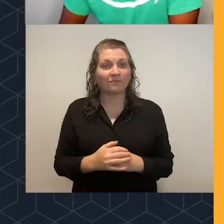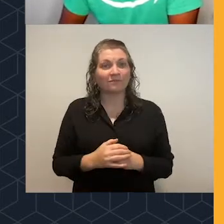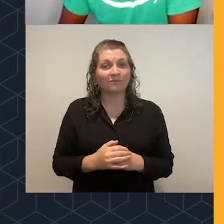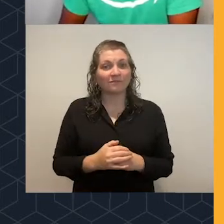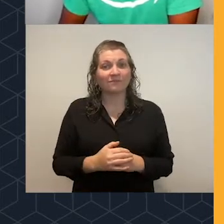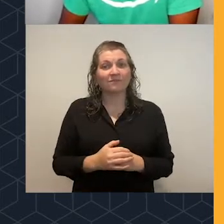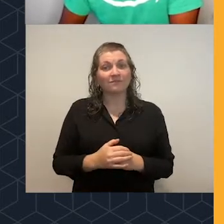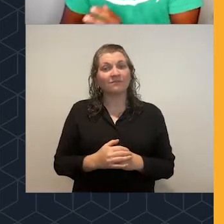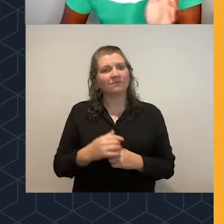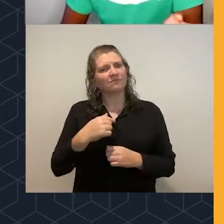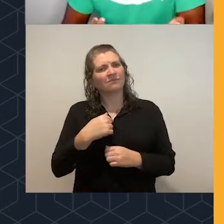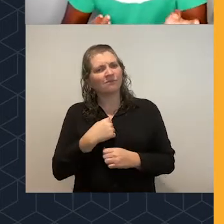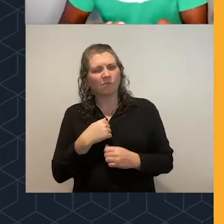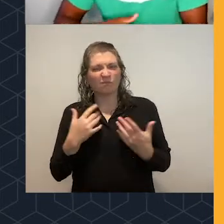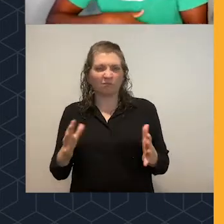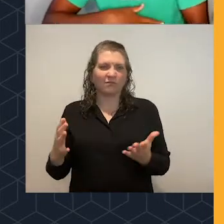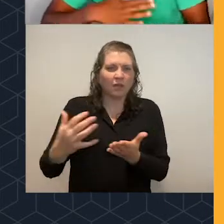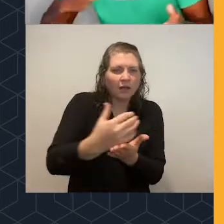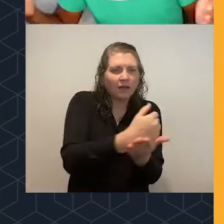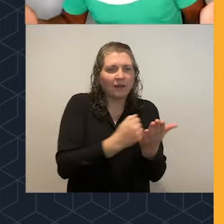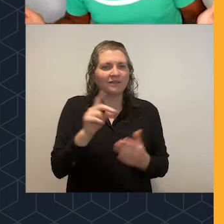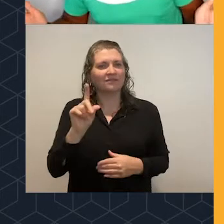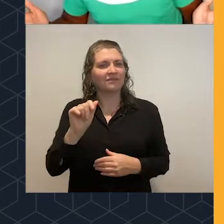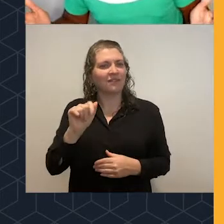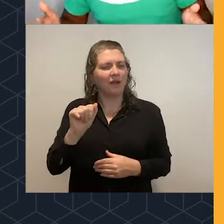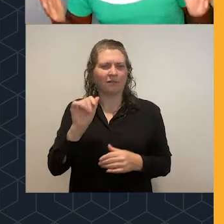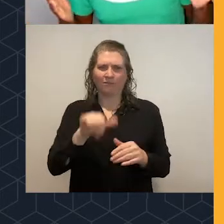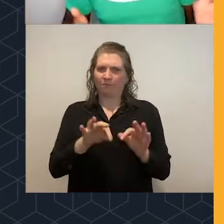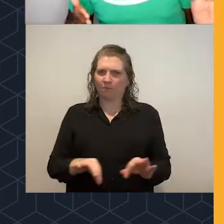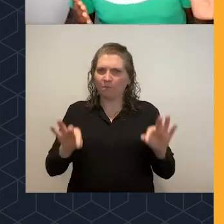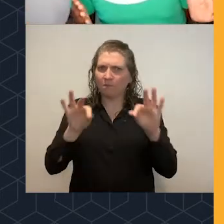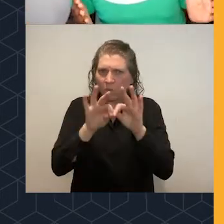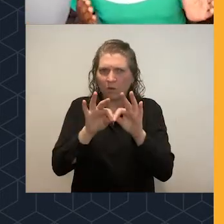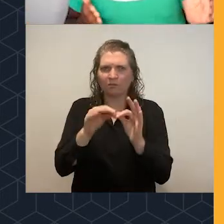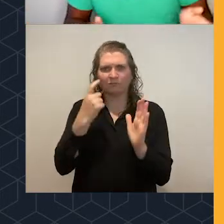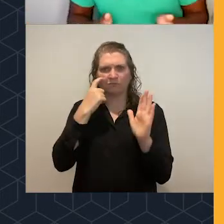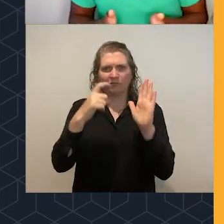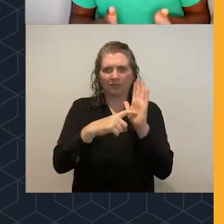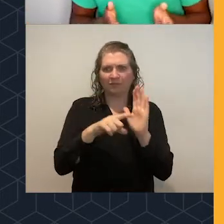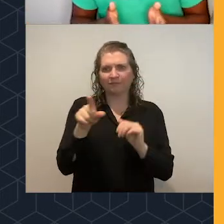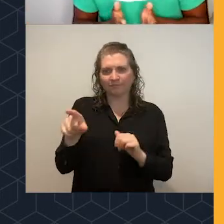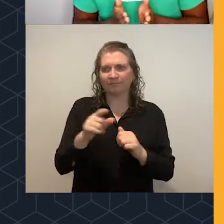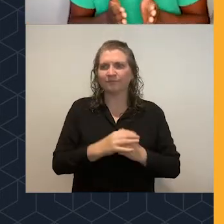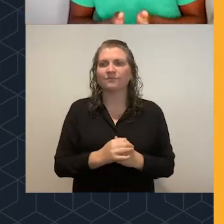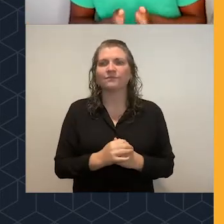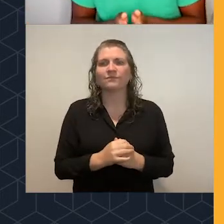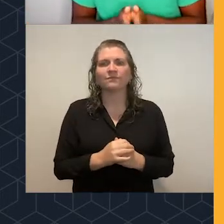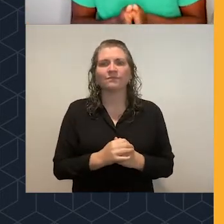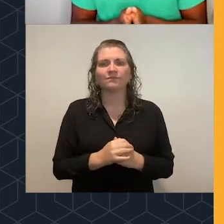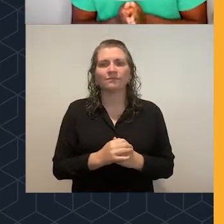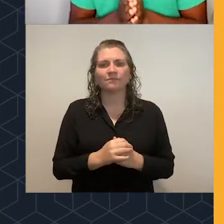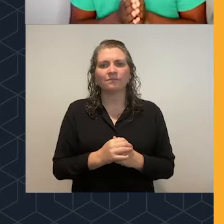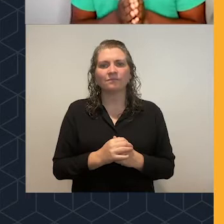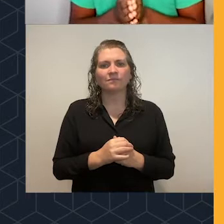I see various accomplishments, or I may see responsibilities. We really want to focus on those accomplishments in a data-driven